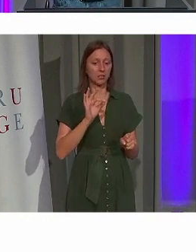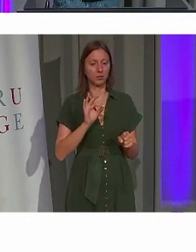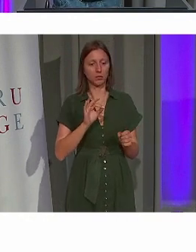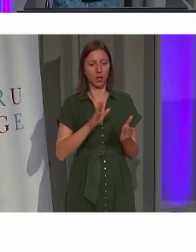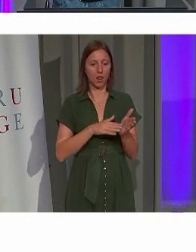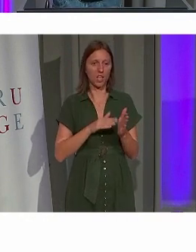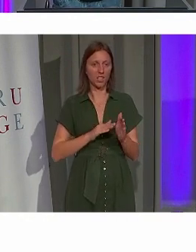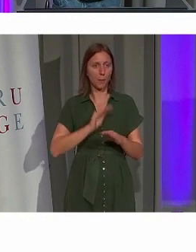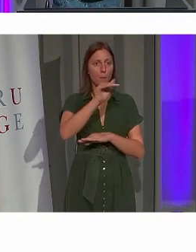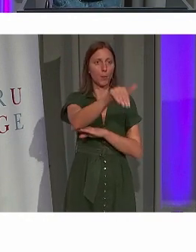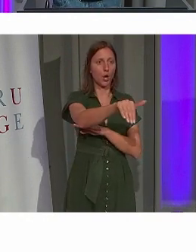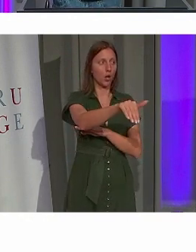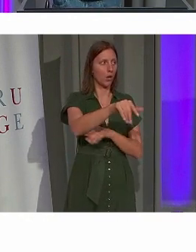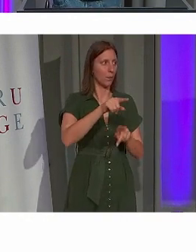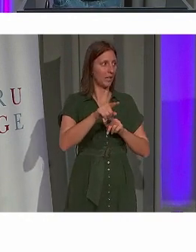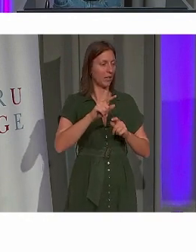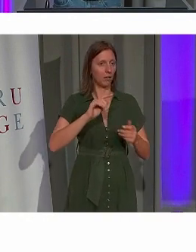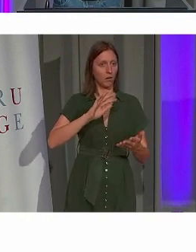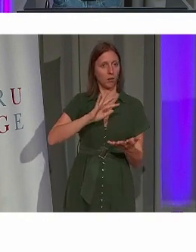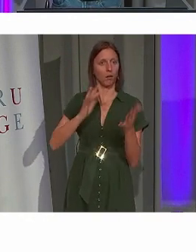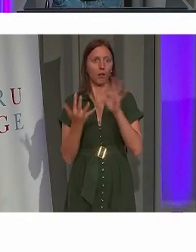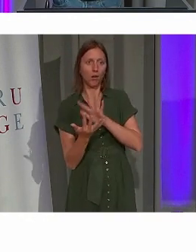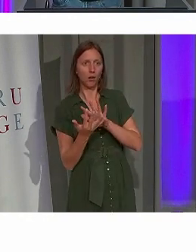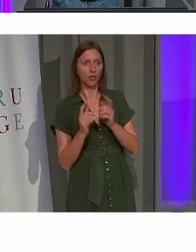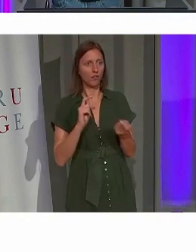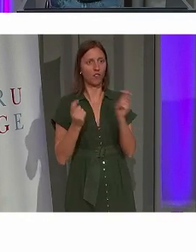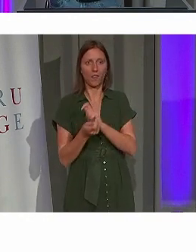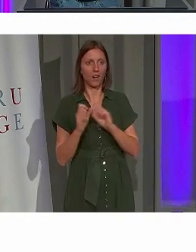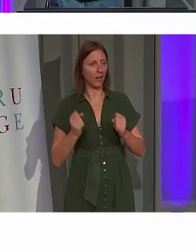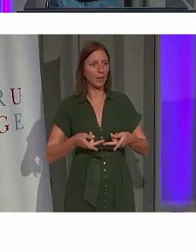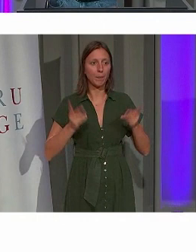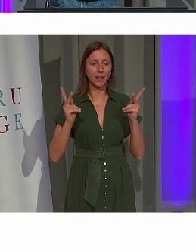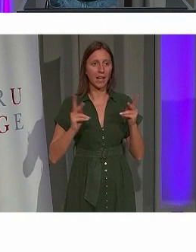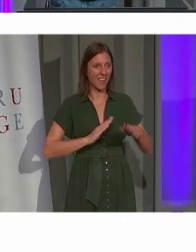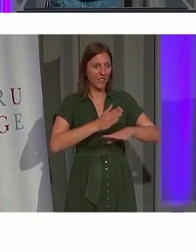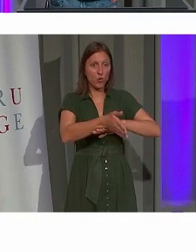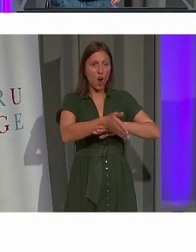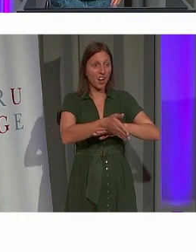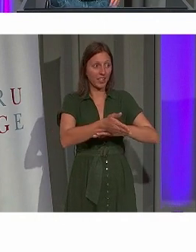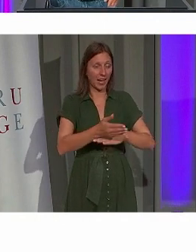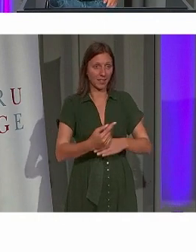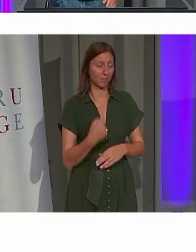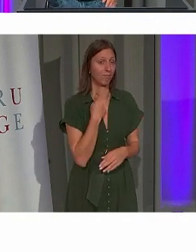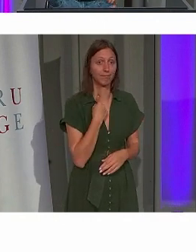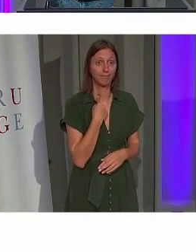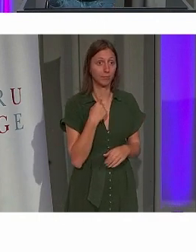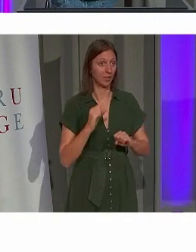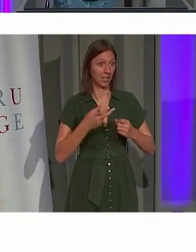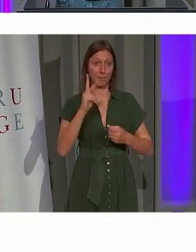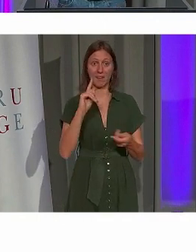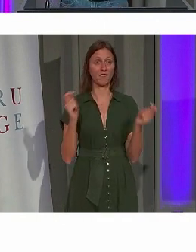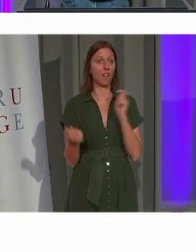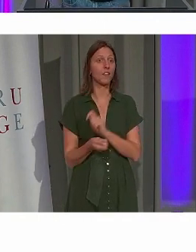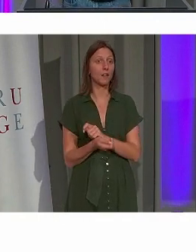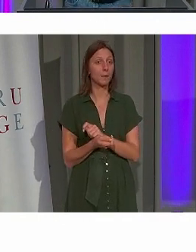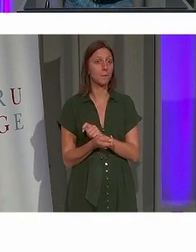we had chosen for a landscape project or bridge, we could not have,